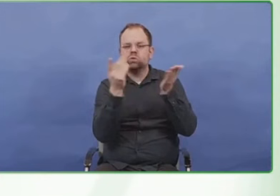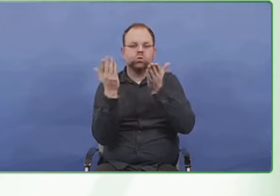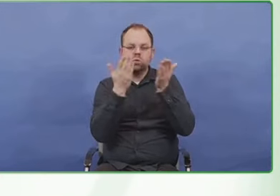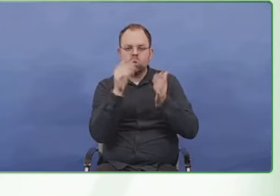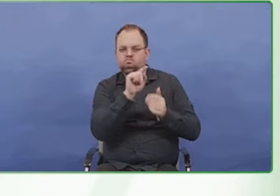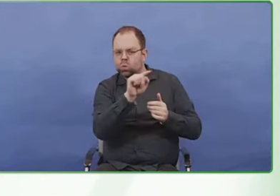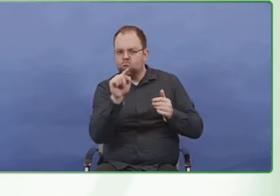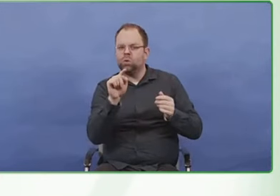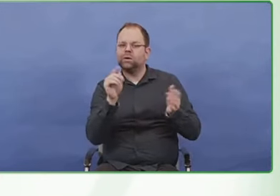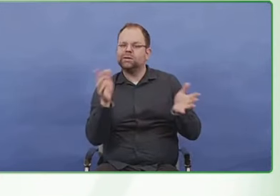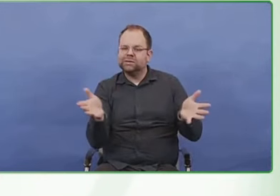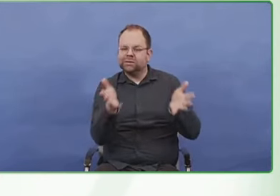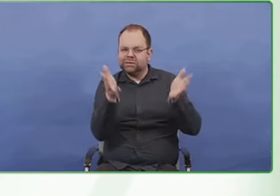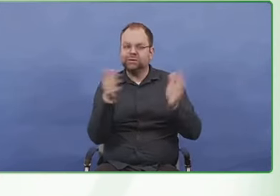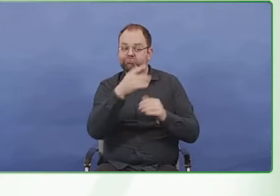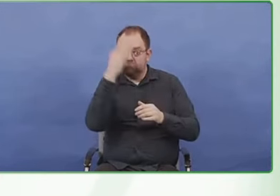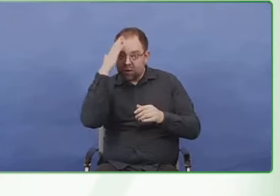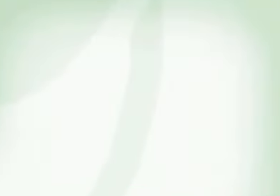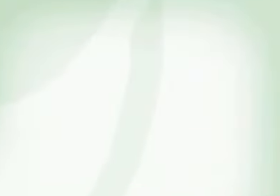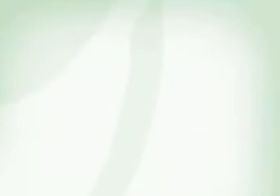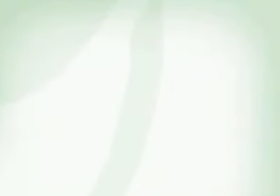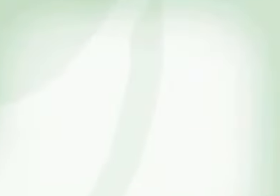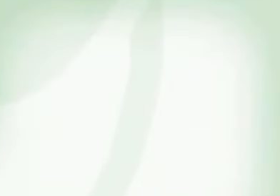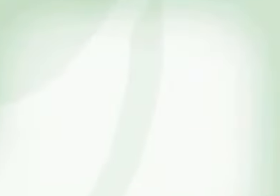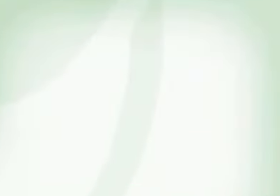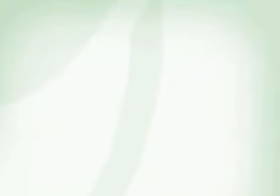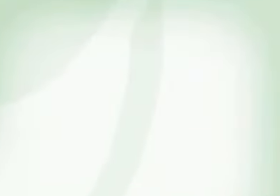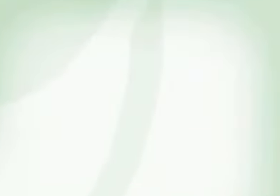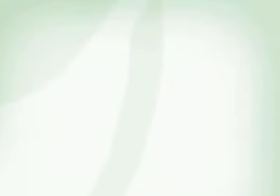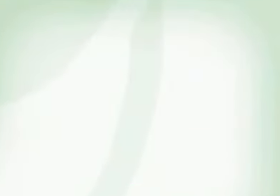more accessible. Thank you, Dan. Thank you. Thank you.